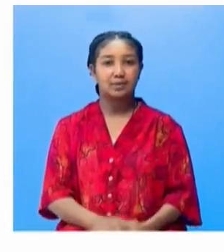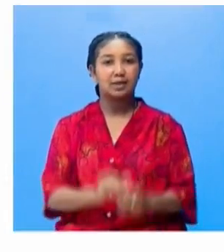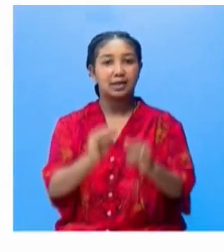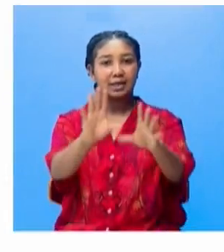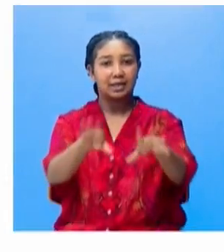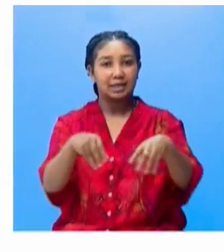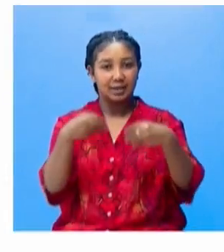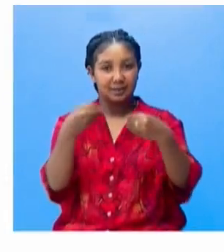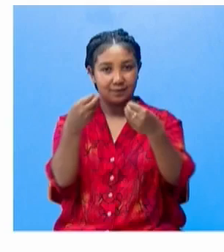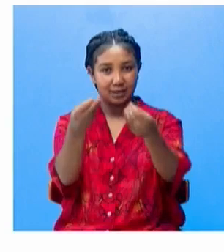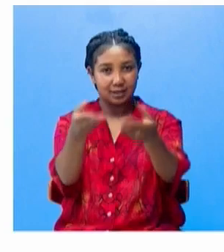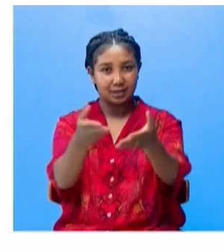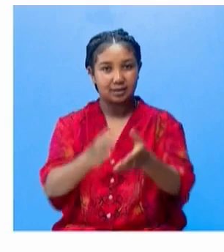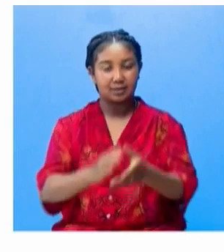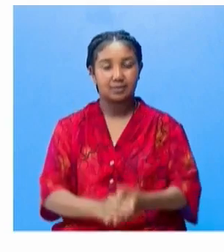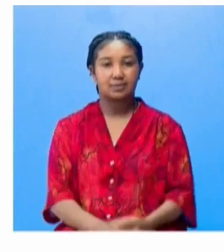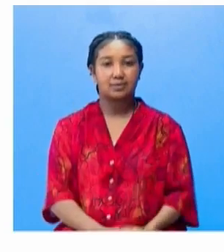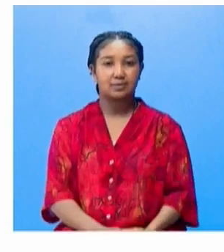giving